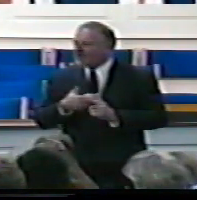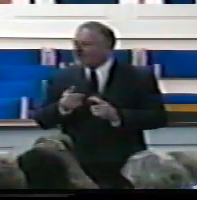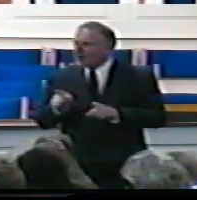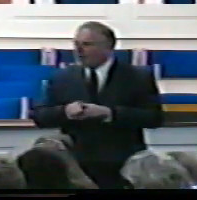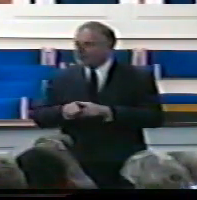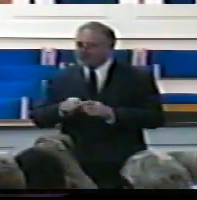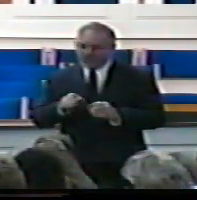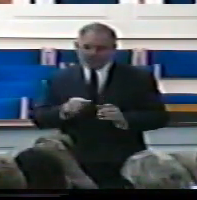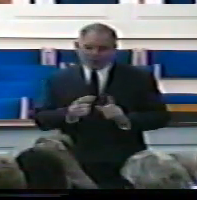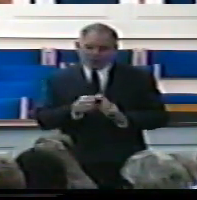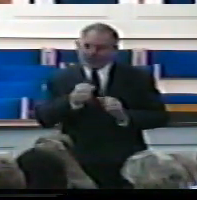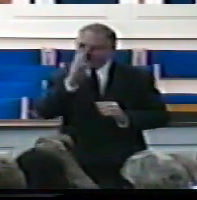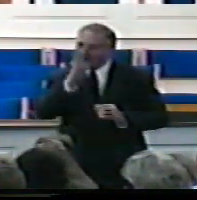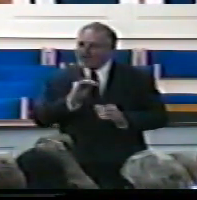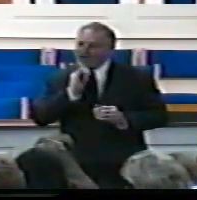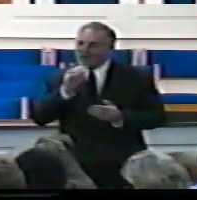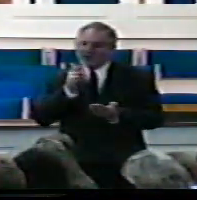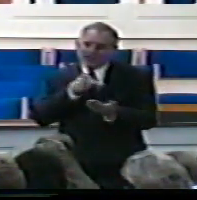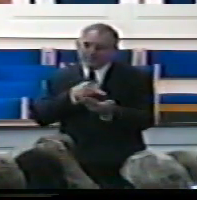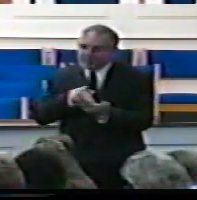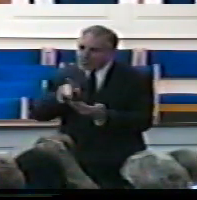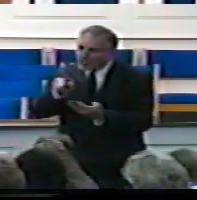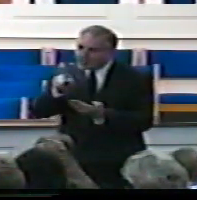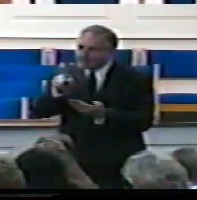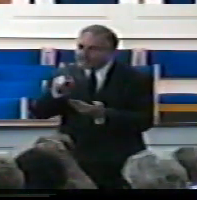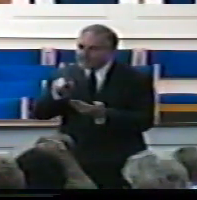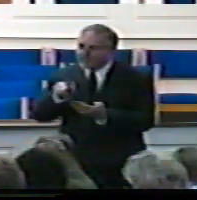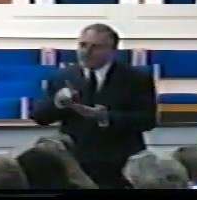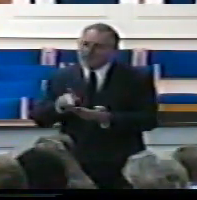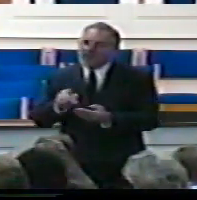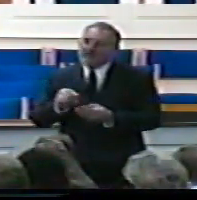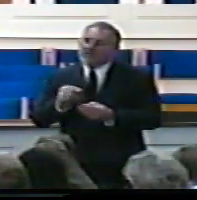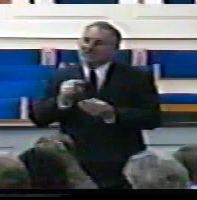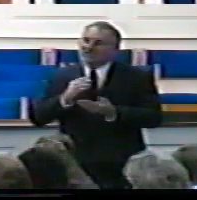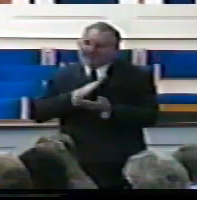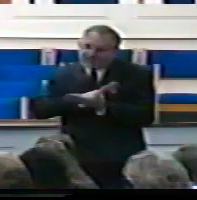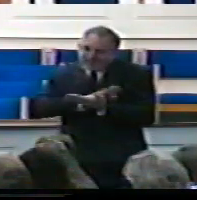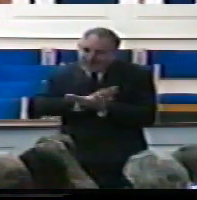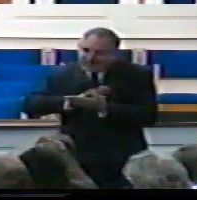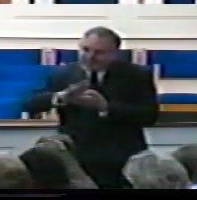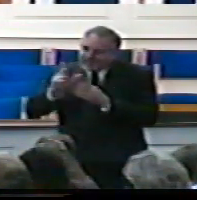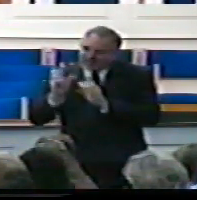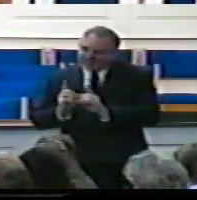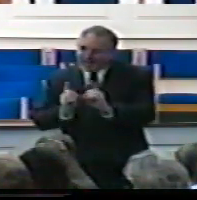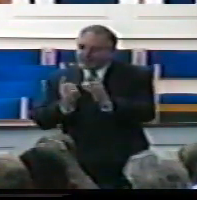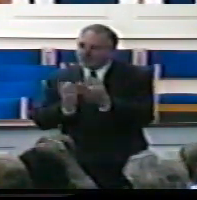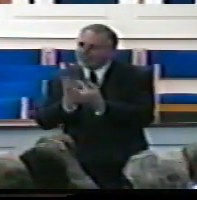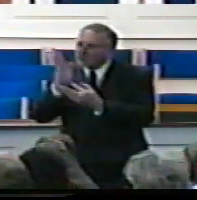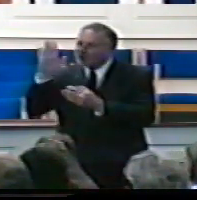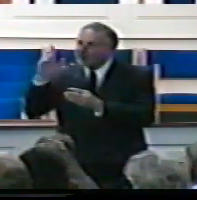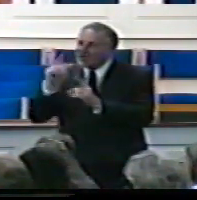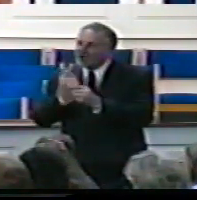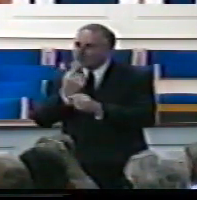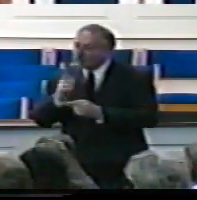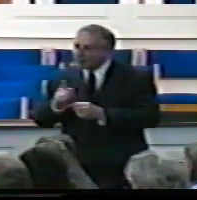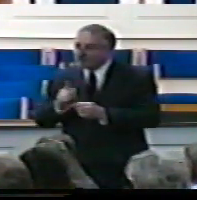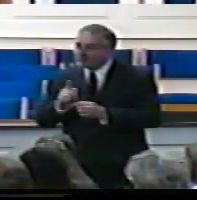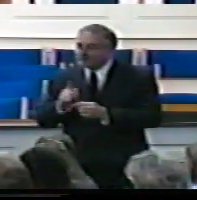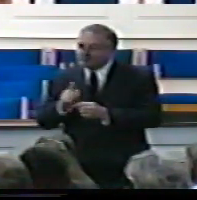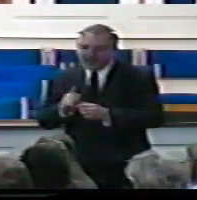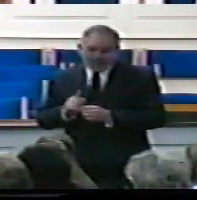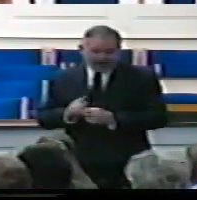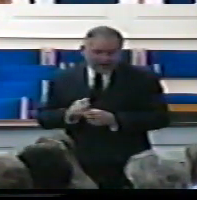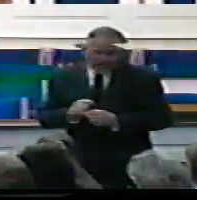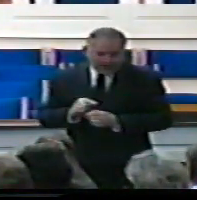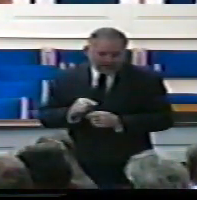God. Sanctify them through thy truth. Thy Word is what? Truth. Christ gave testimony of the purity of the Word of God. Science